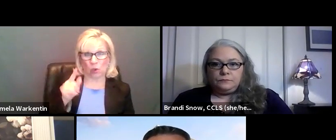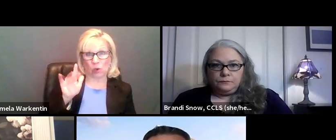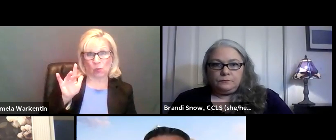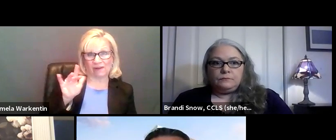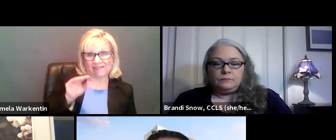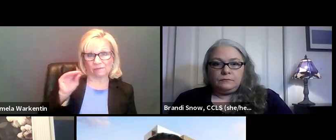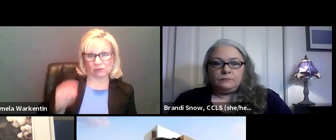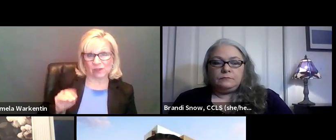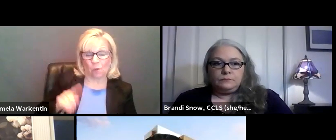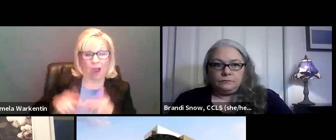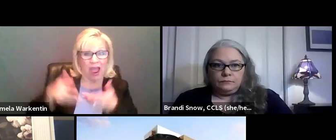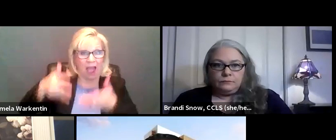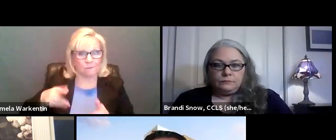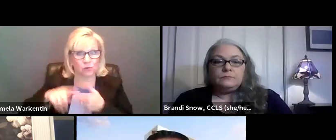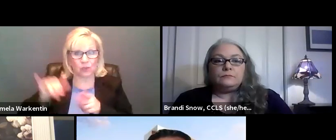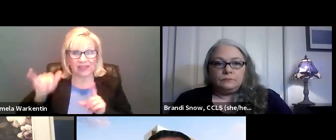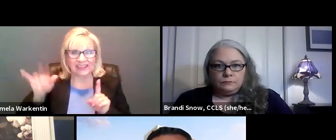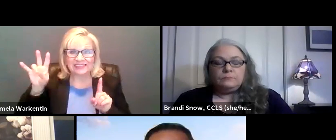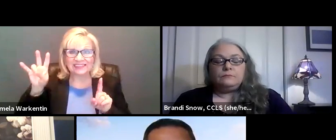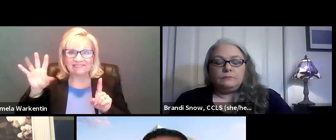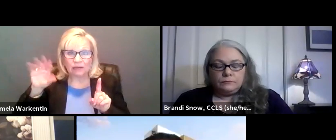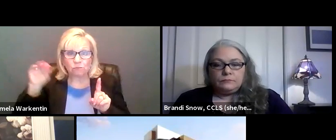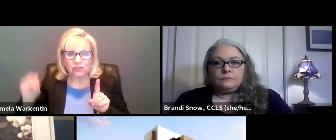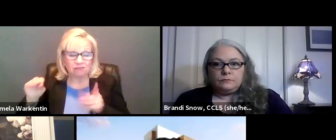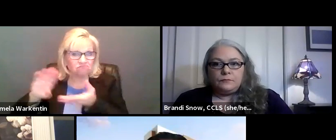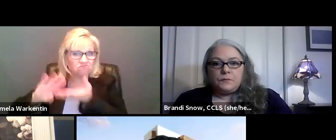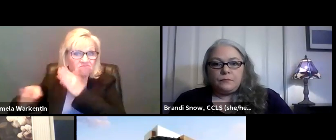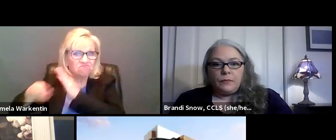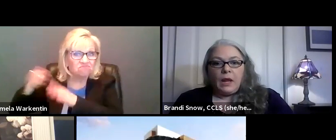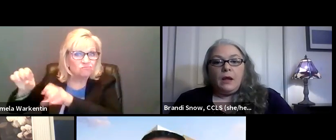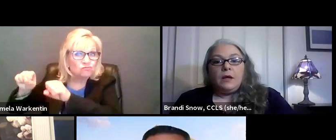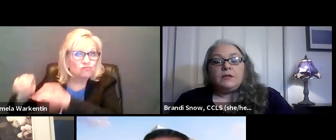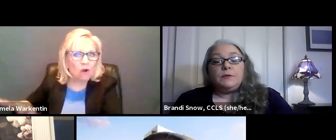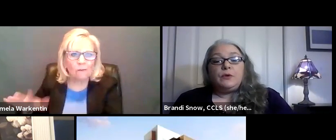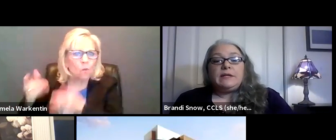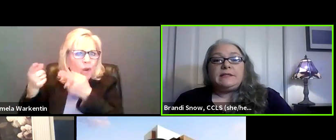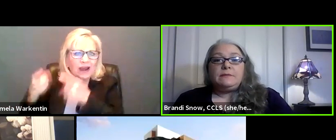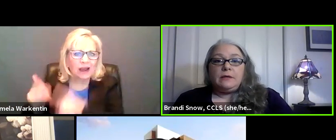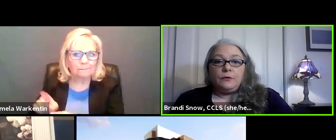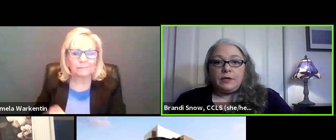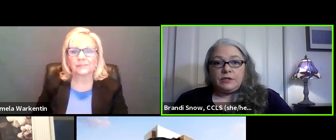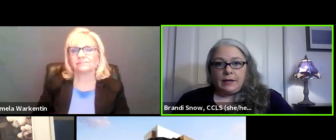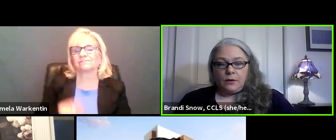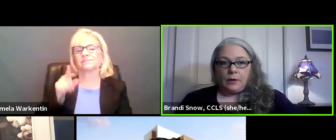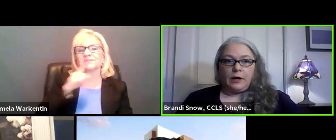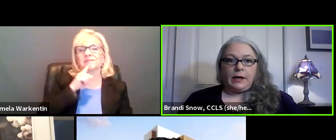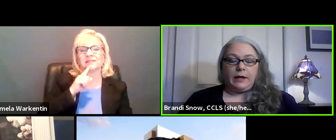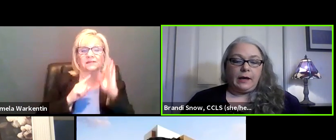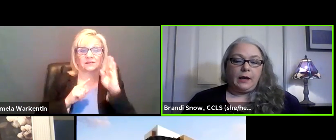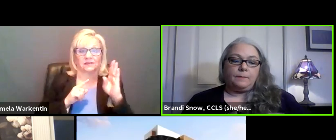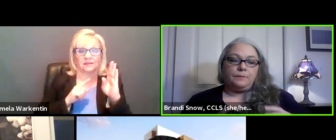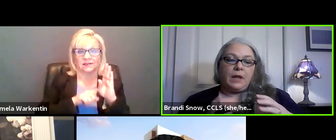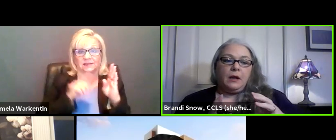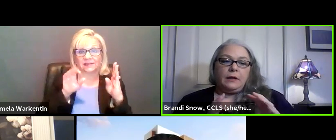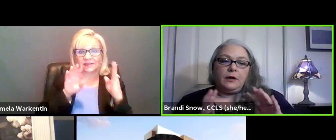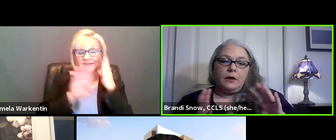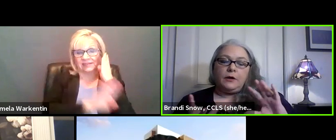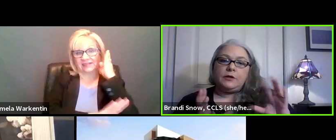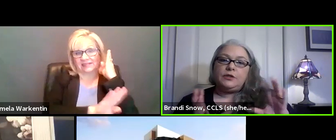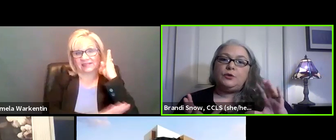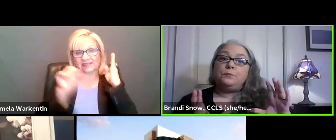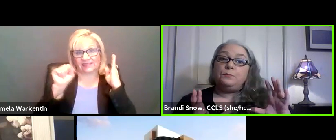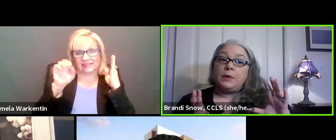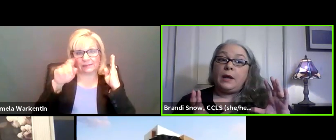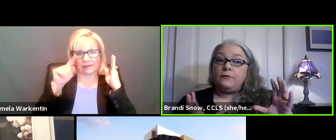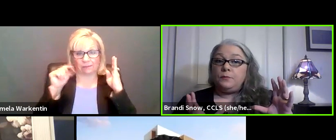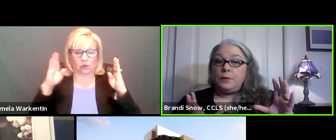January? So is that rent forgiven, or what's going to happen? So between September and January, and there